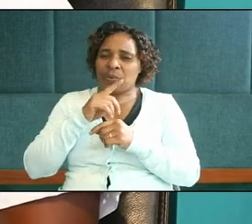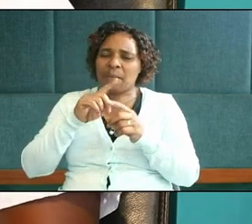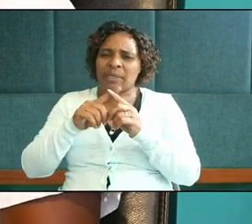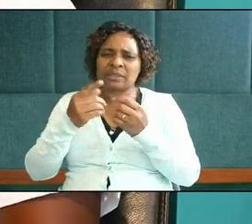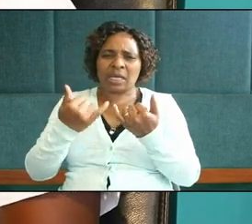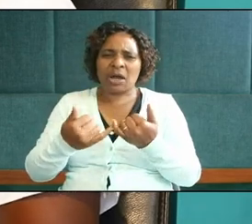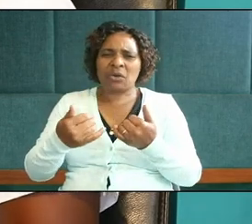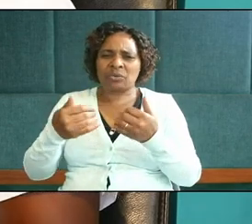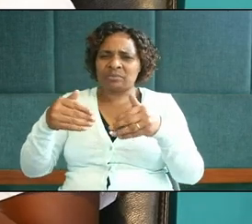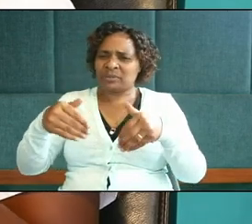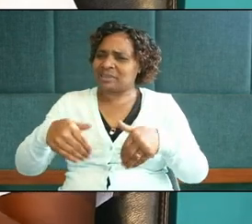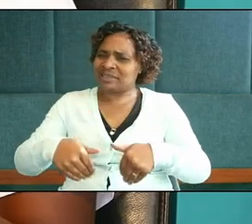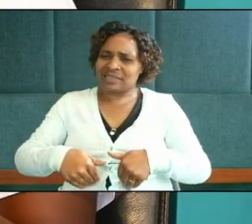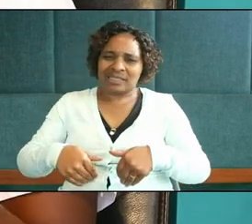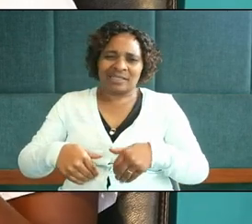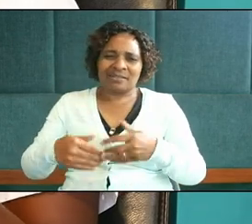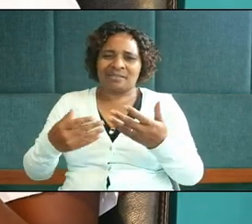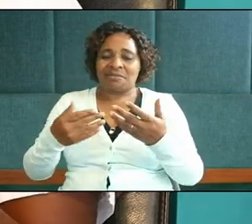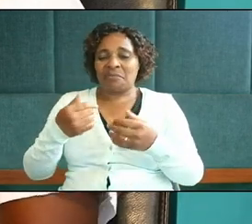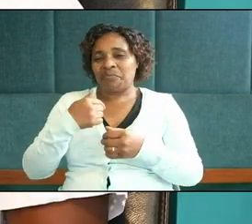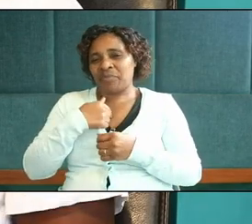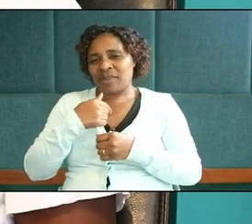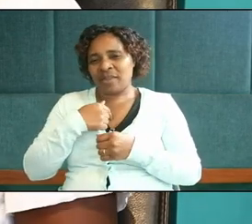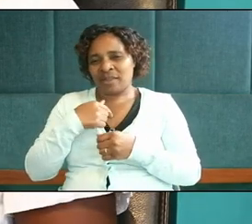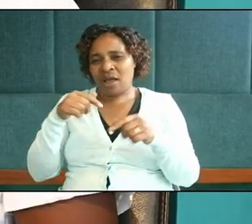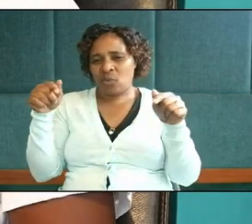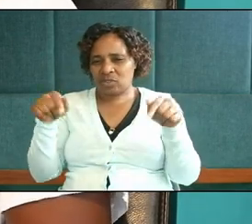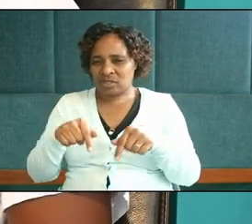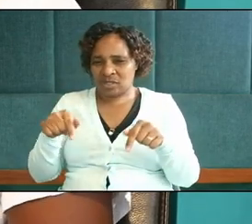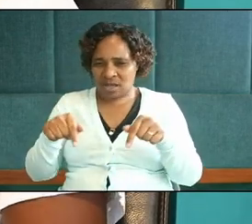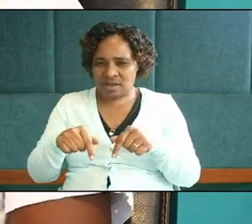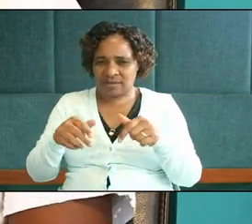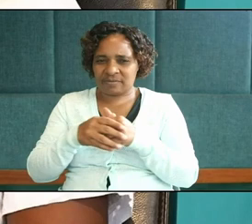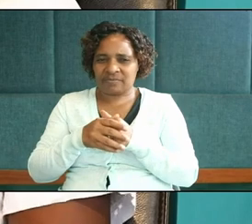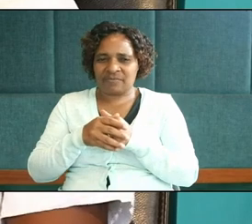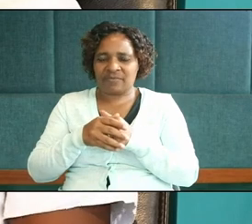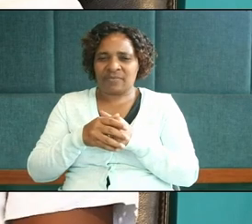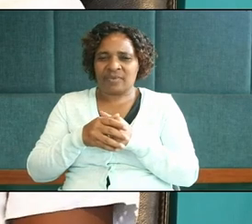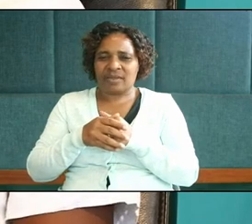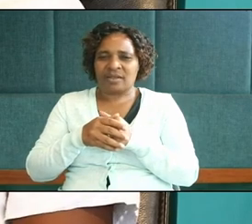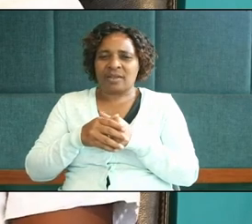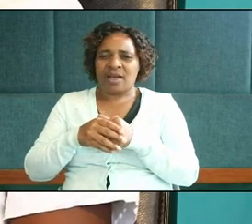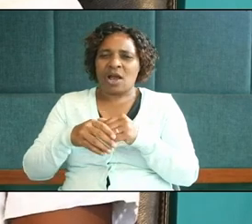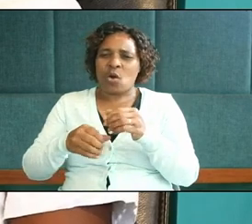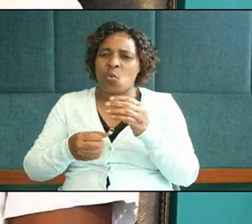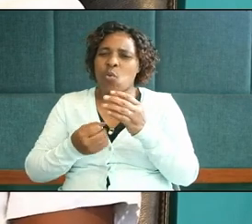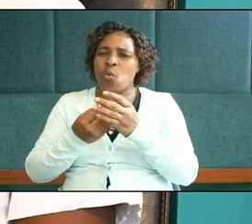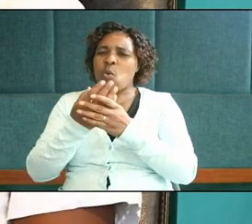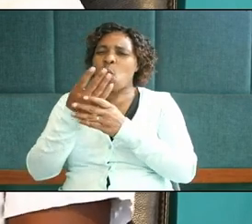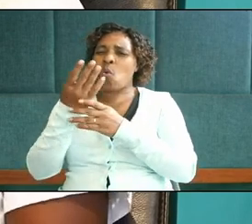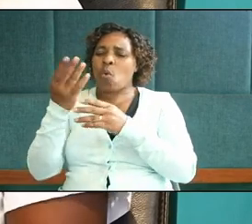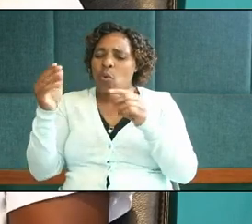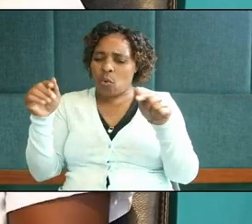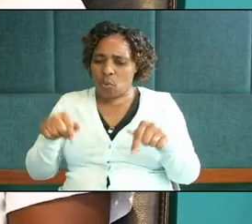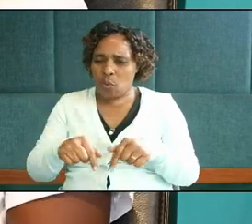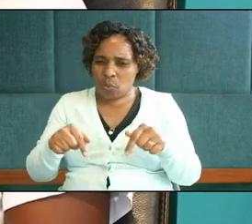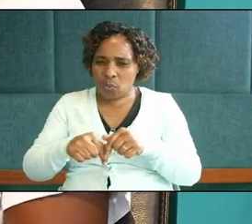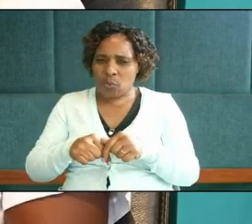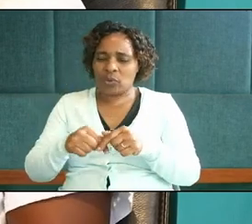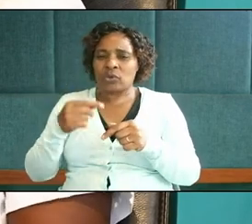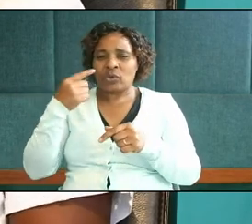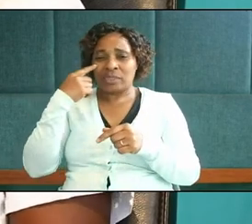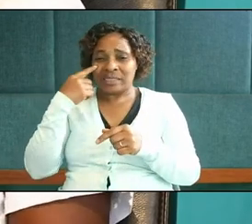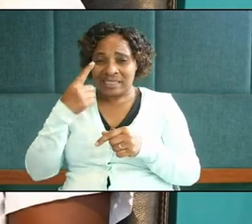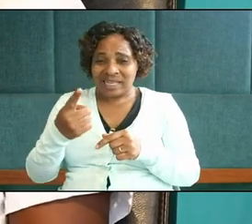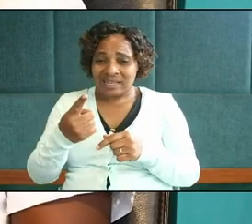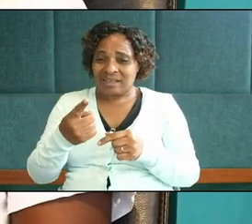teenagehood, I was scared. Like, I've grown up very scared of my parents. They say, turn left, you